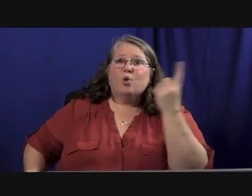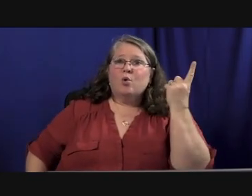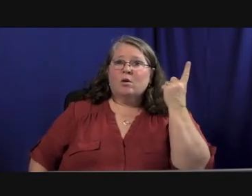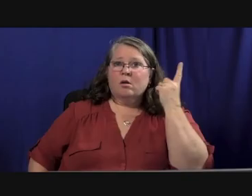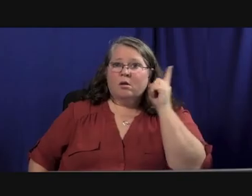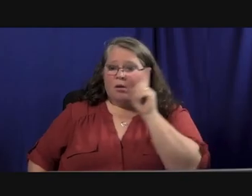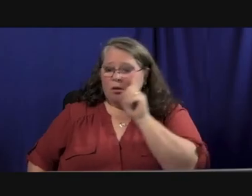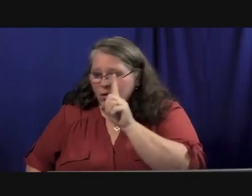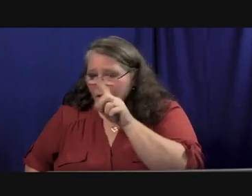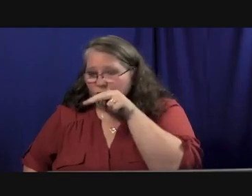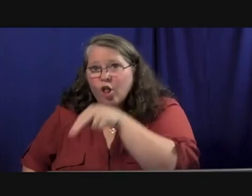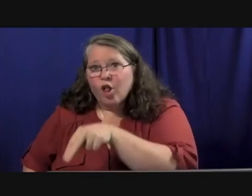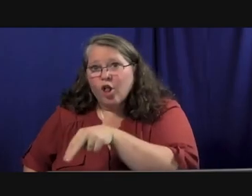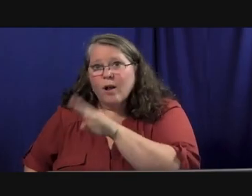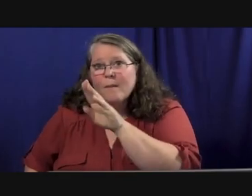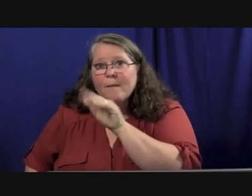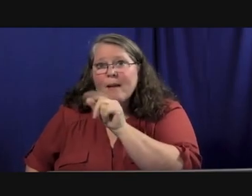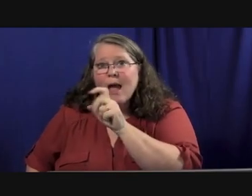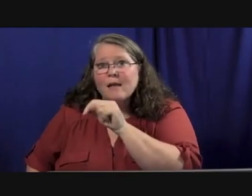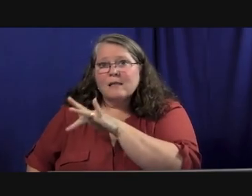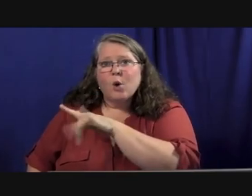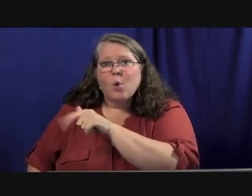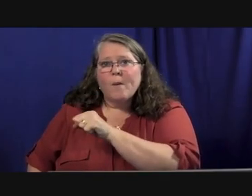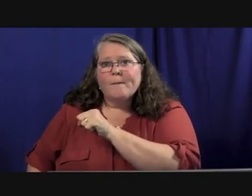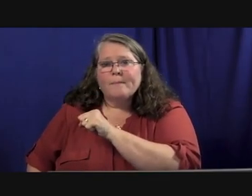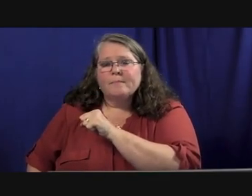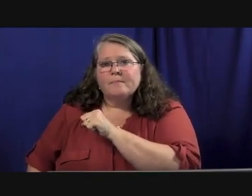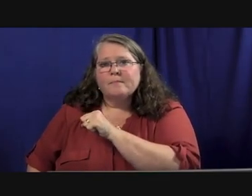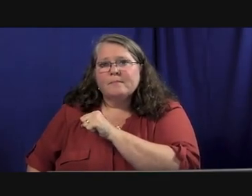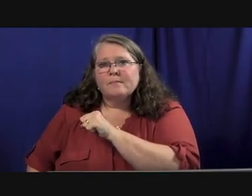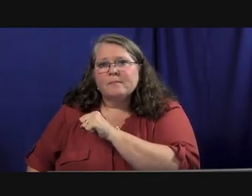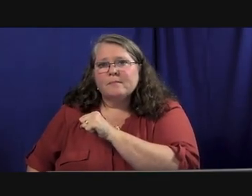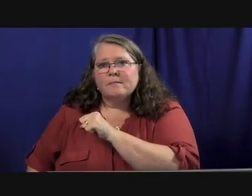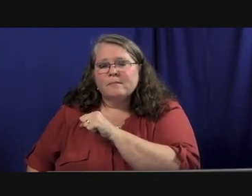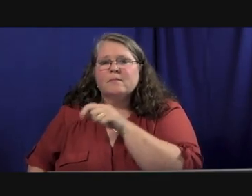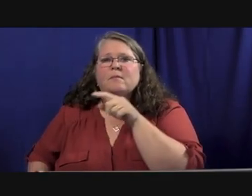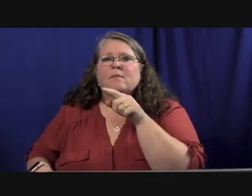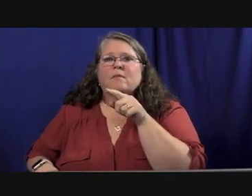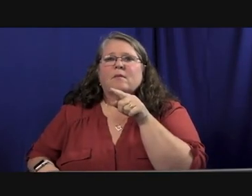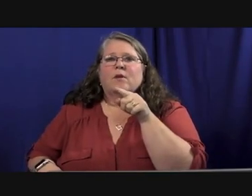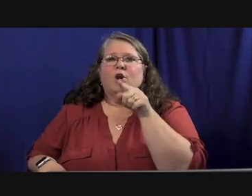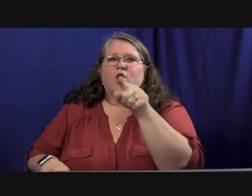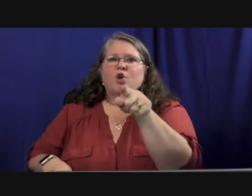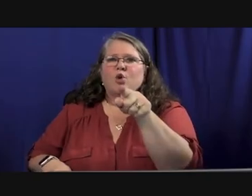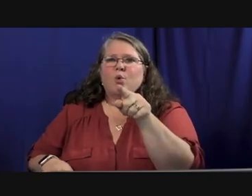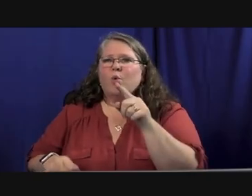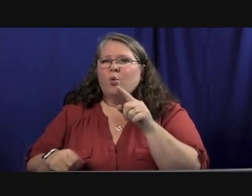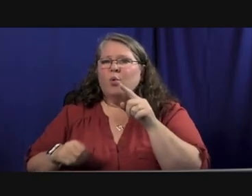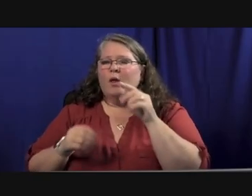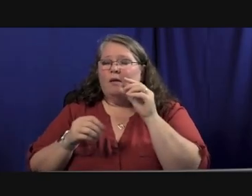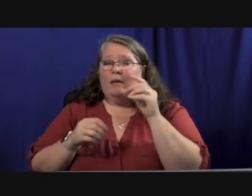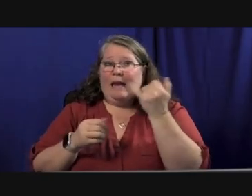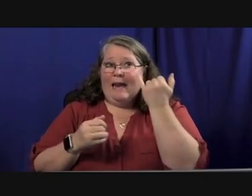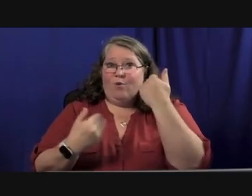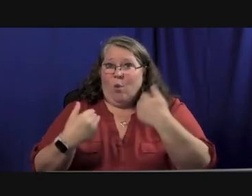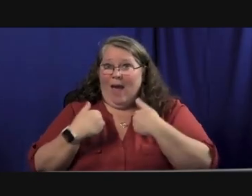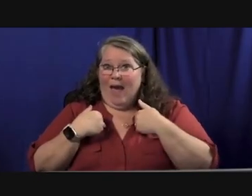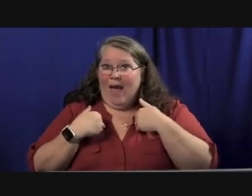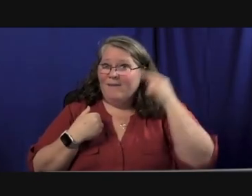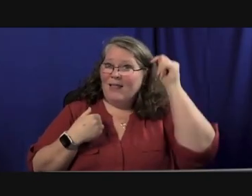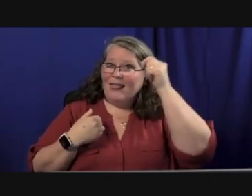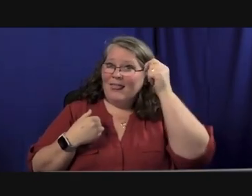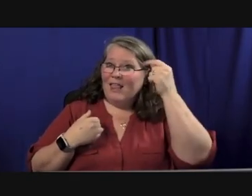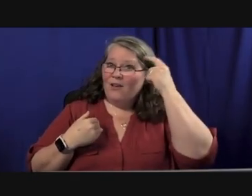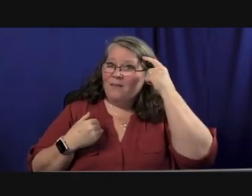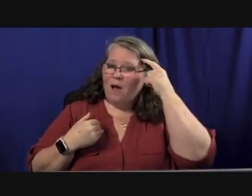And you went over and looked into the basket and saw that the ball was gone. You, if